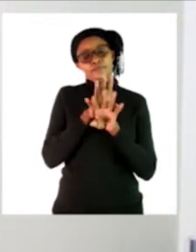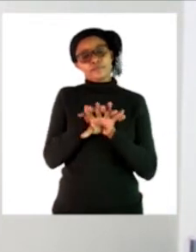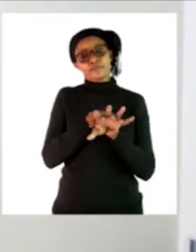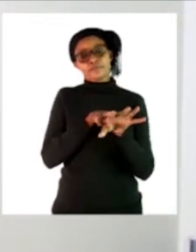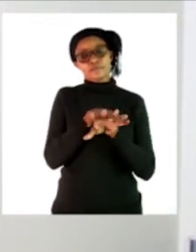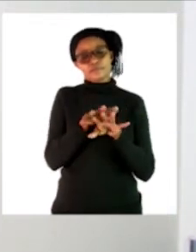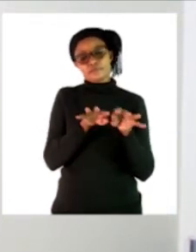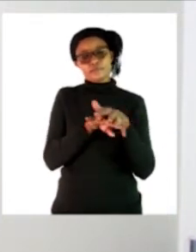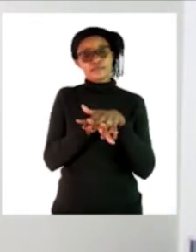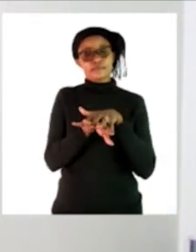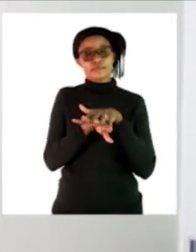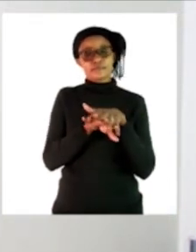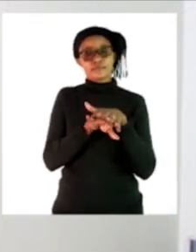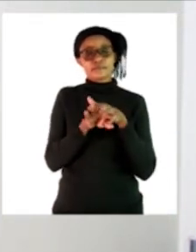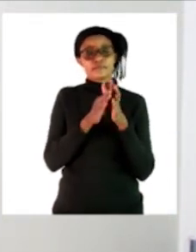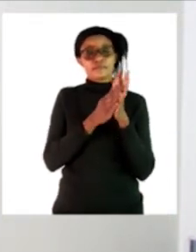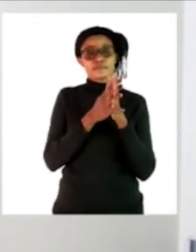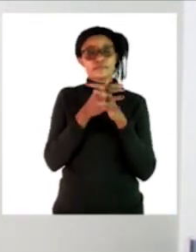Between the fingers.